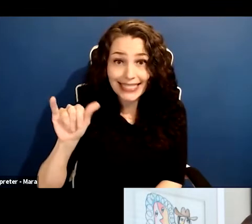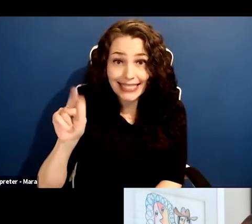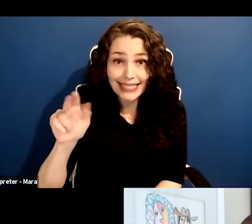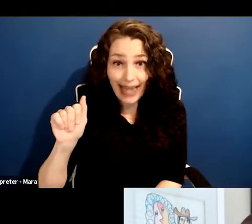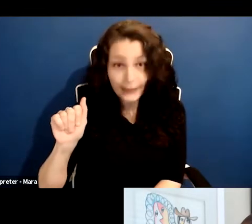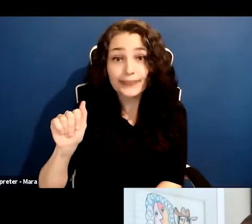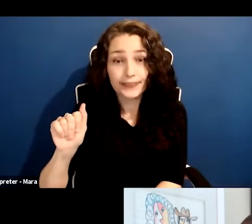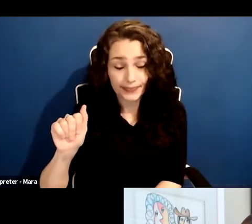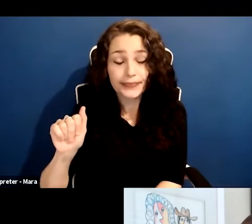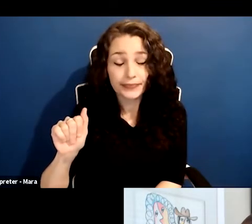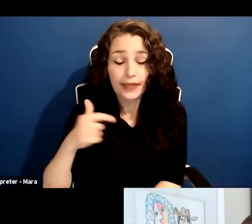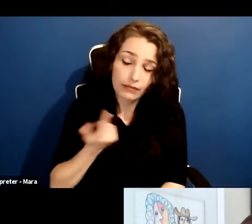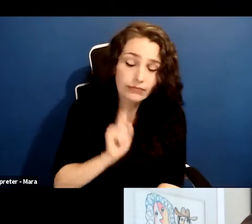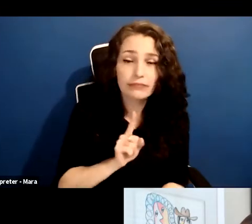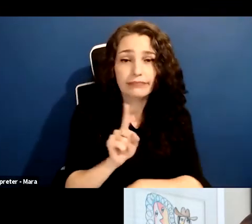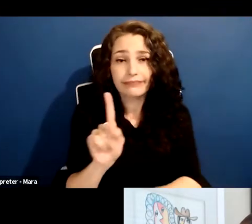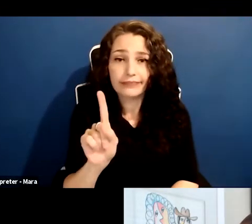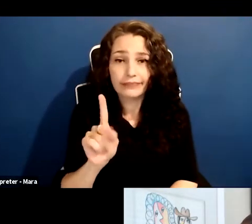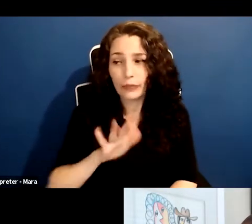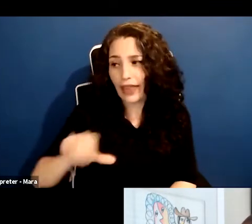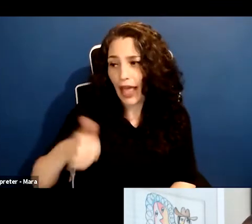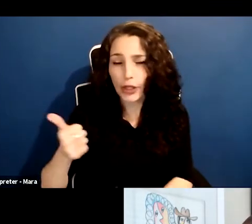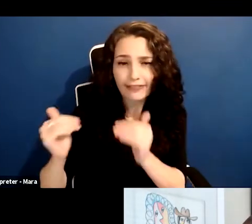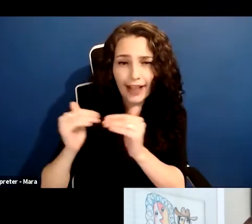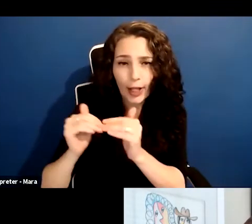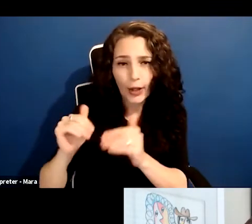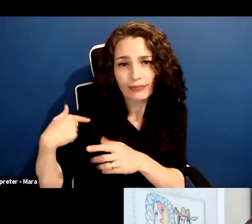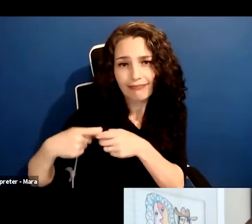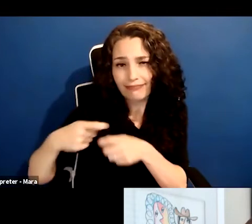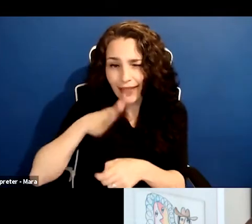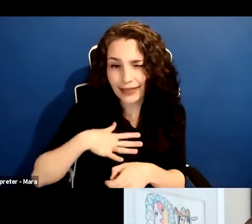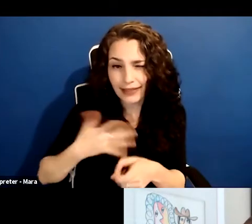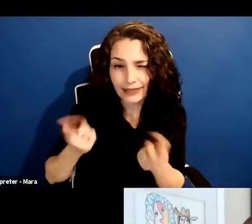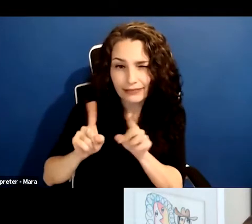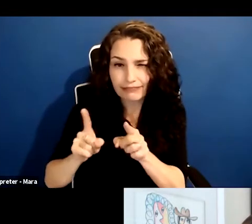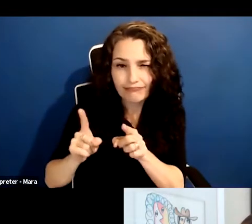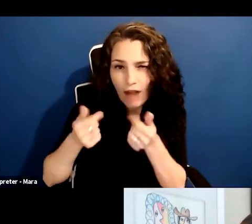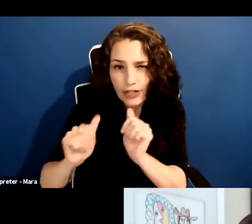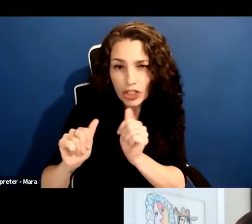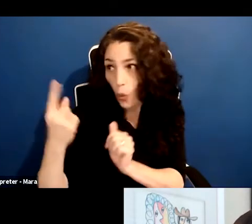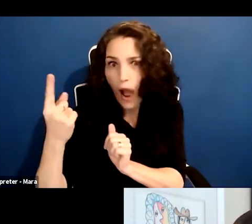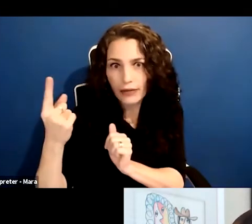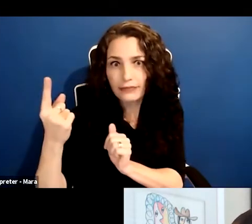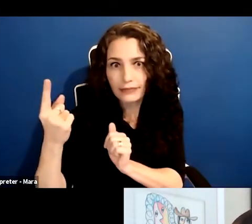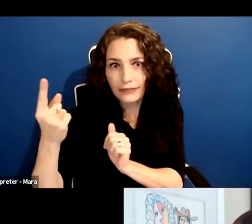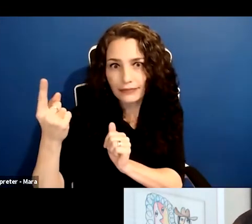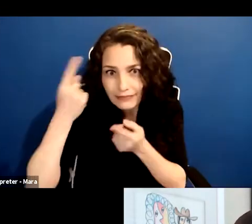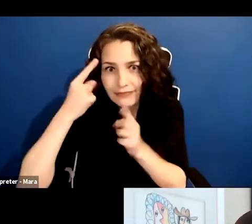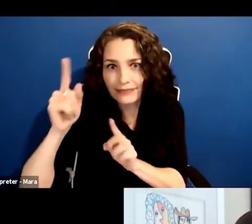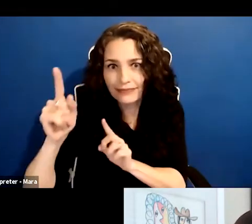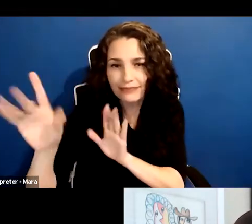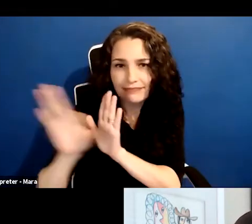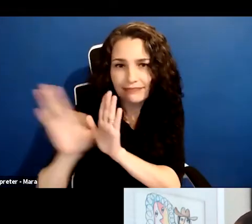I will go out with my other fellow Latinas for a part, and one of us will get it. So there we are. We're